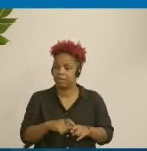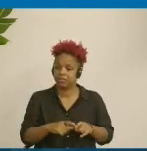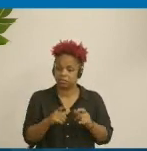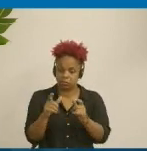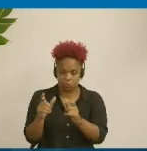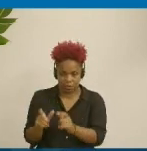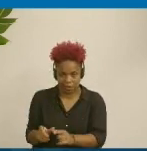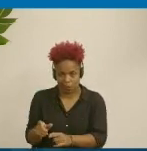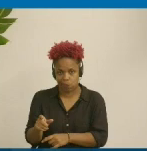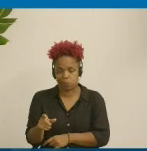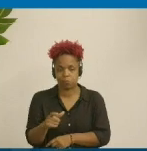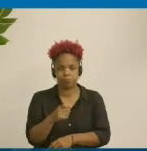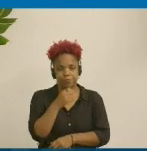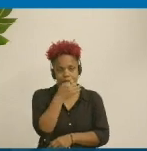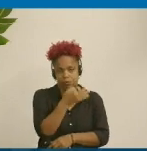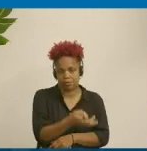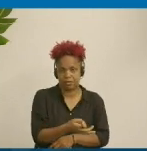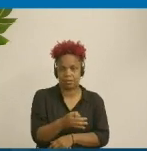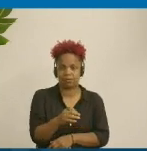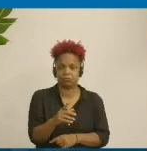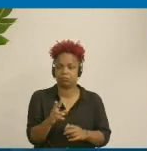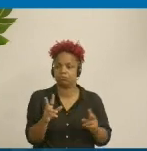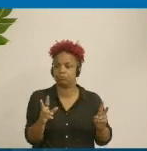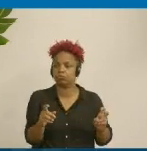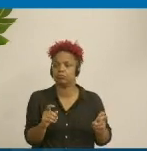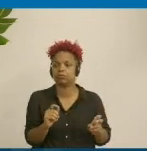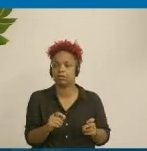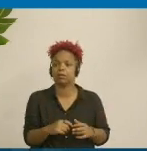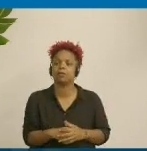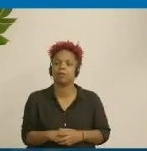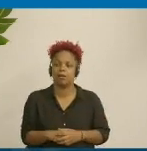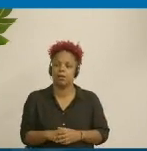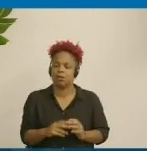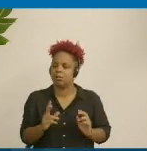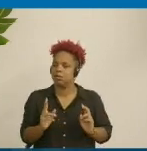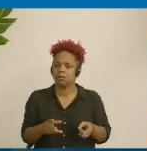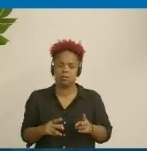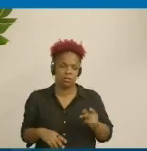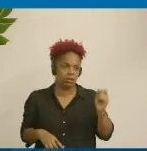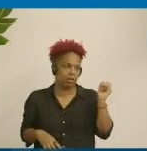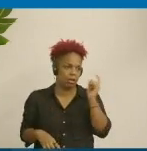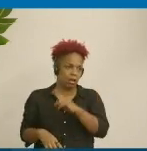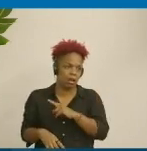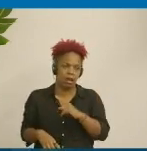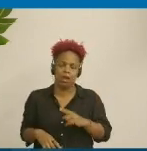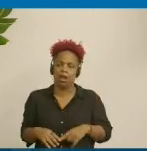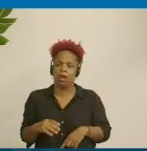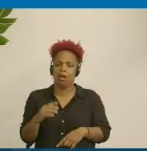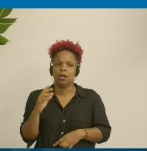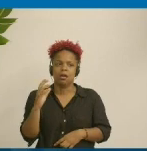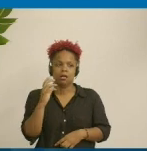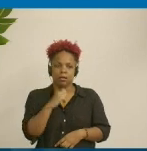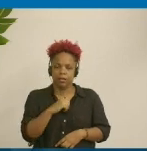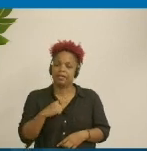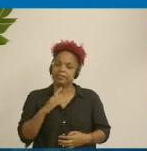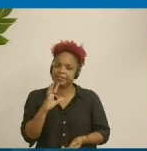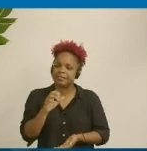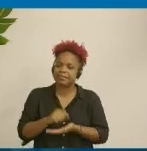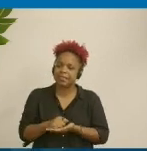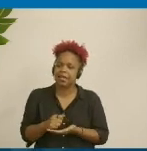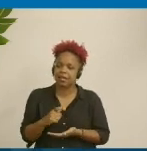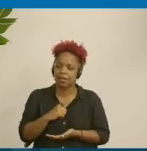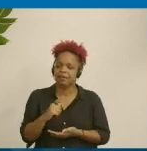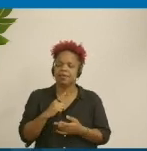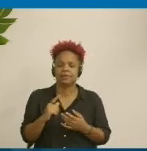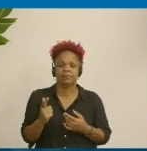comment is, it's always hard to ensure that it also meets all the regulatory and the quality standards.